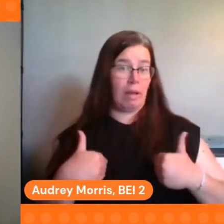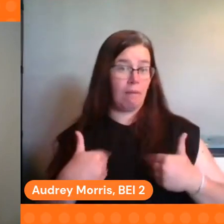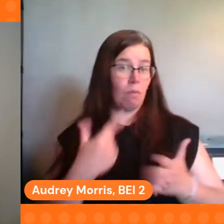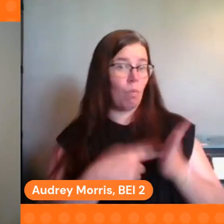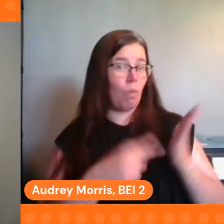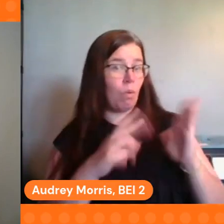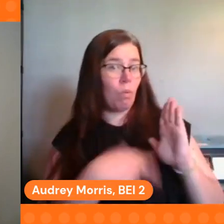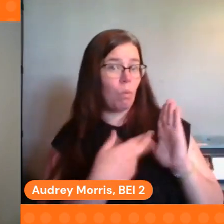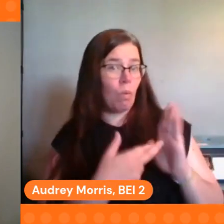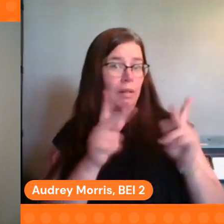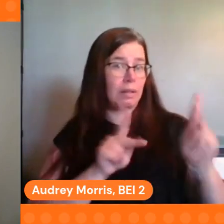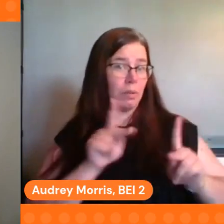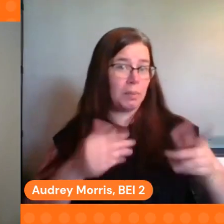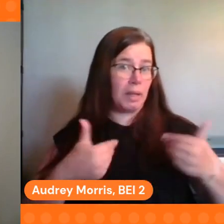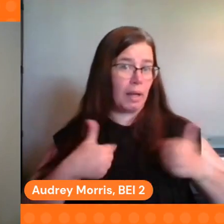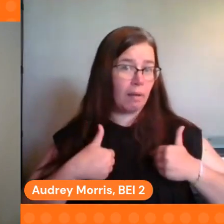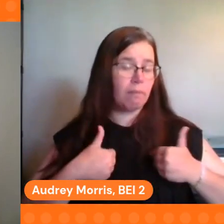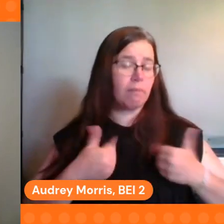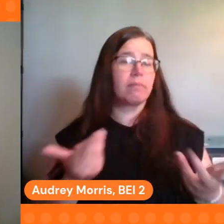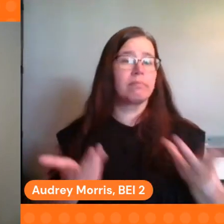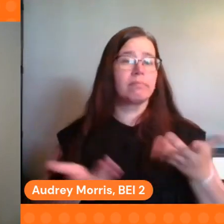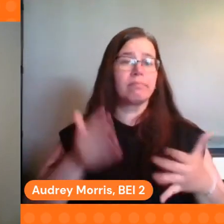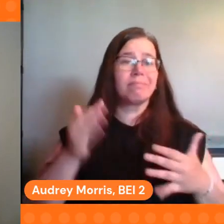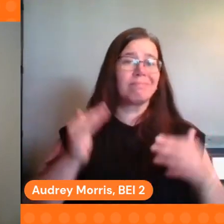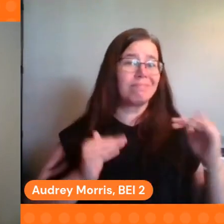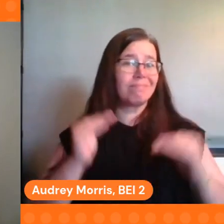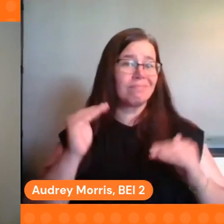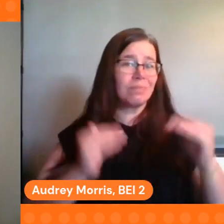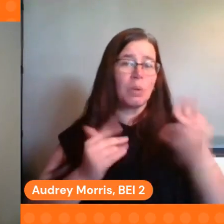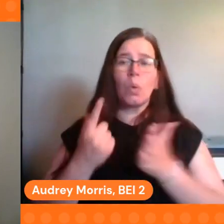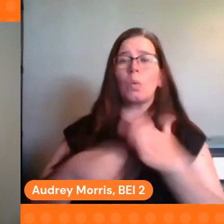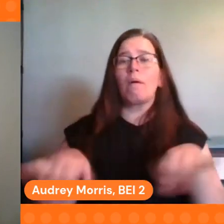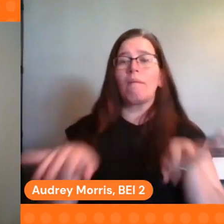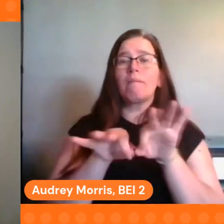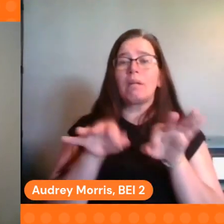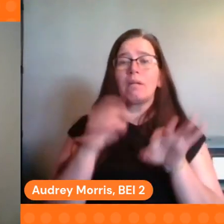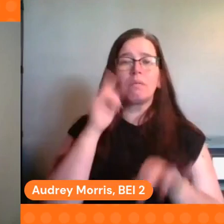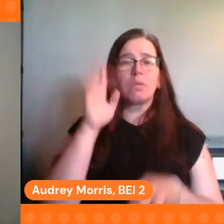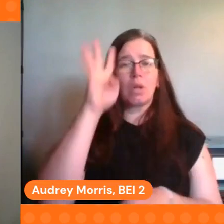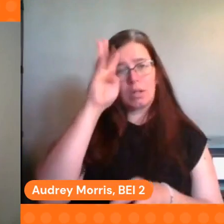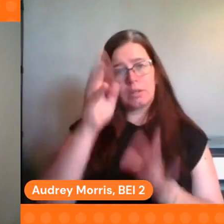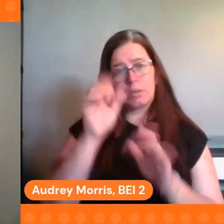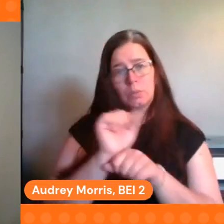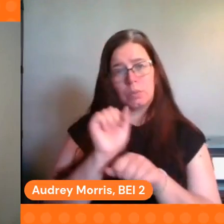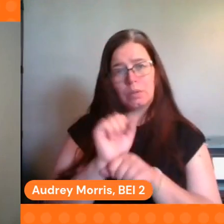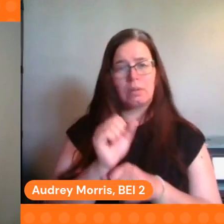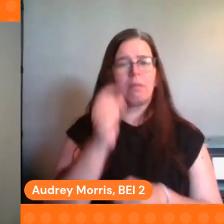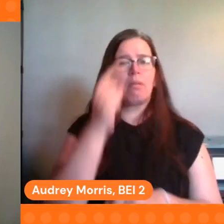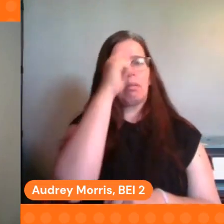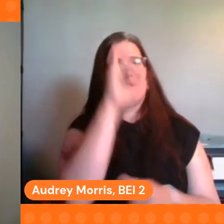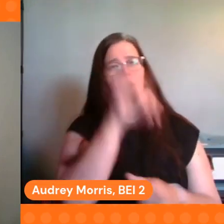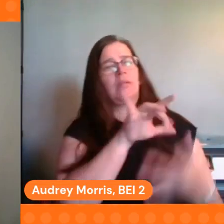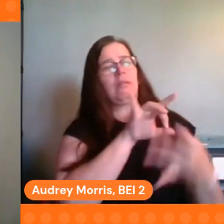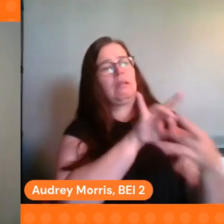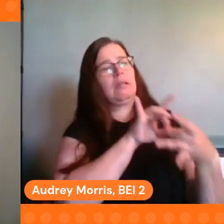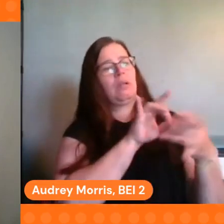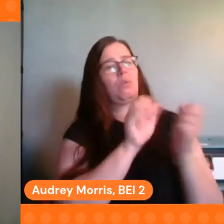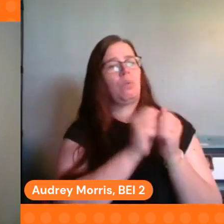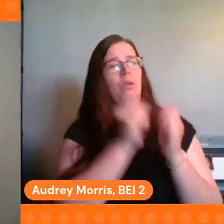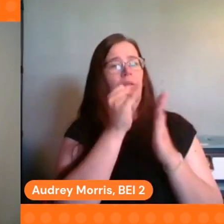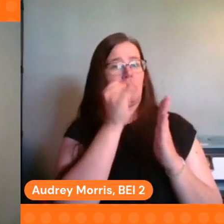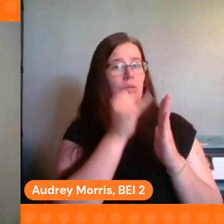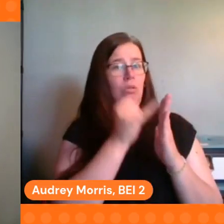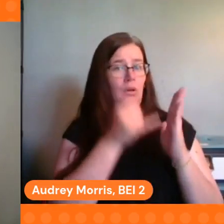what is the value in artistic works. And I think, that idea of a connection with the artist is a really important